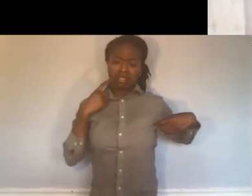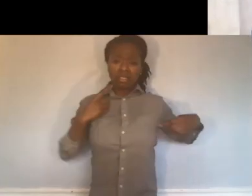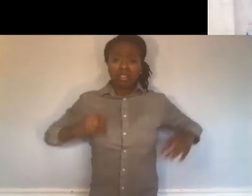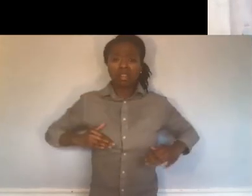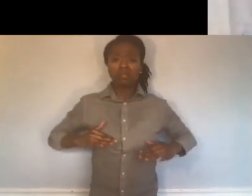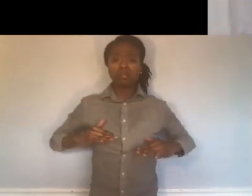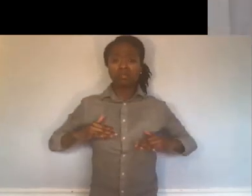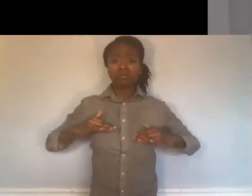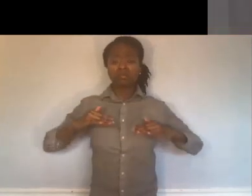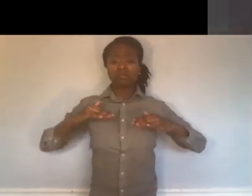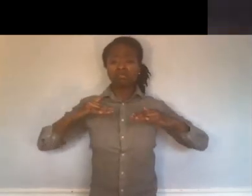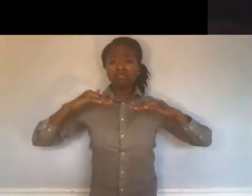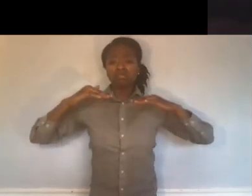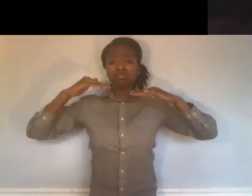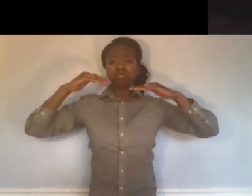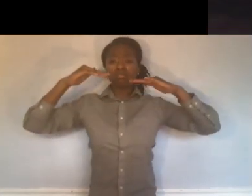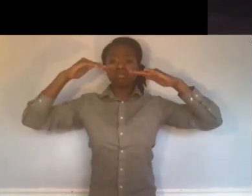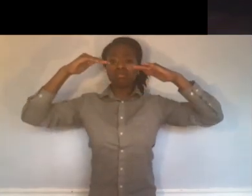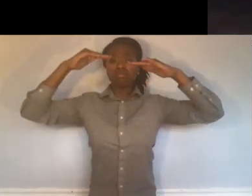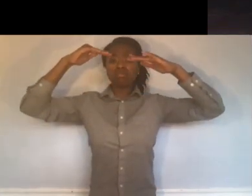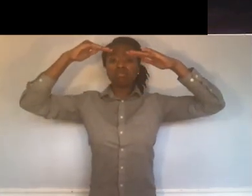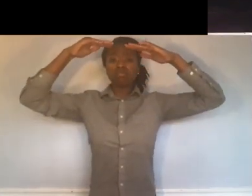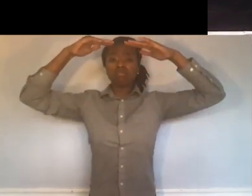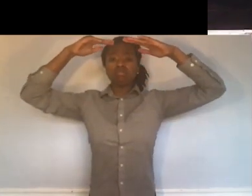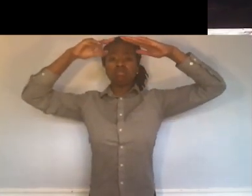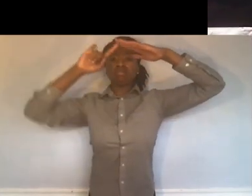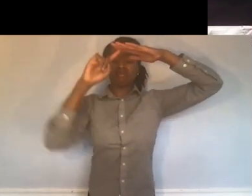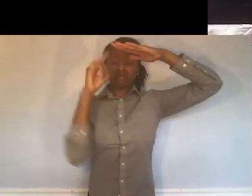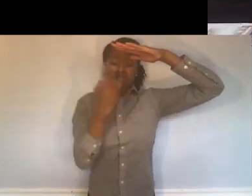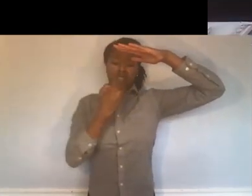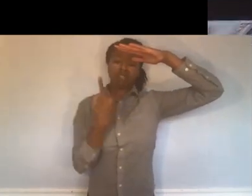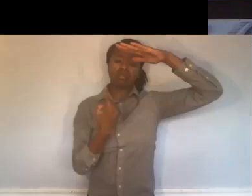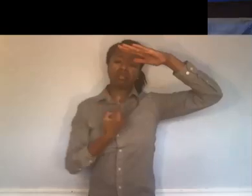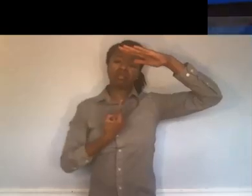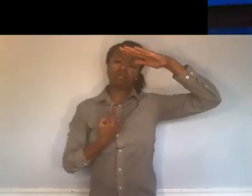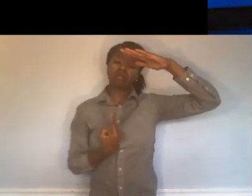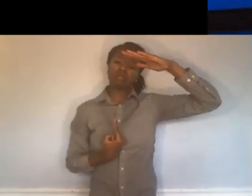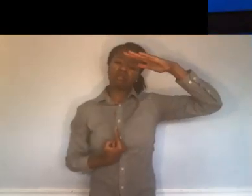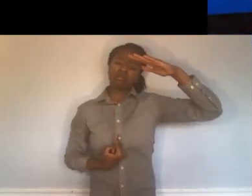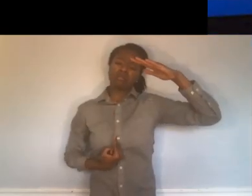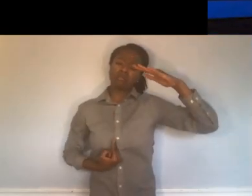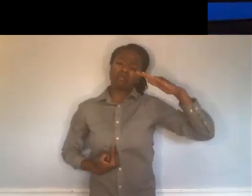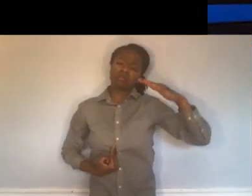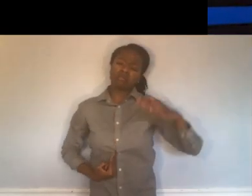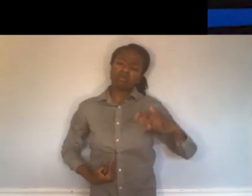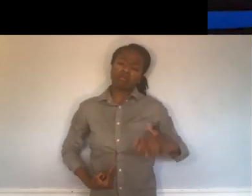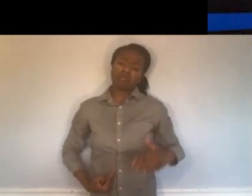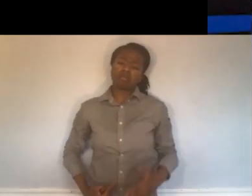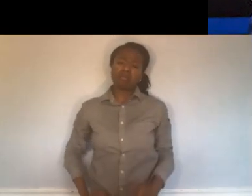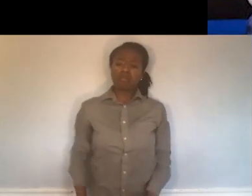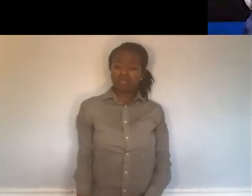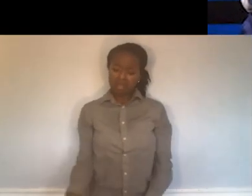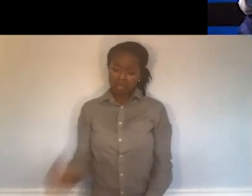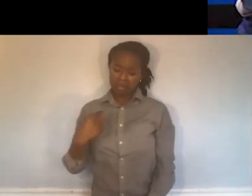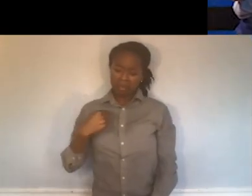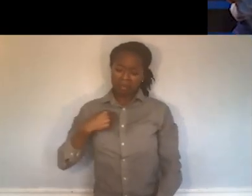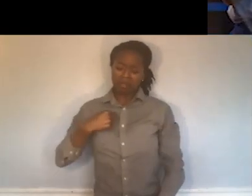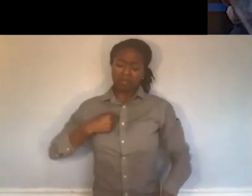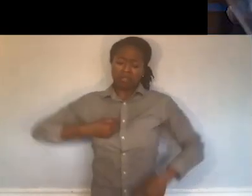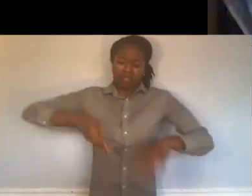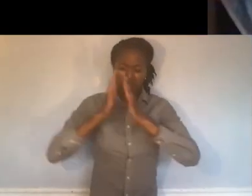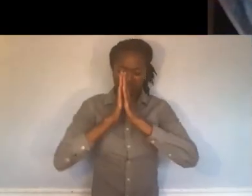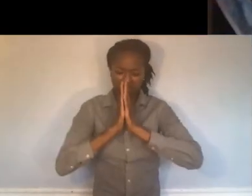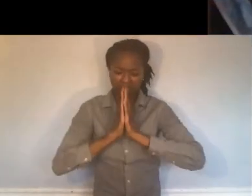teardrops, I've been crying salty teardrops underwater.